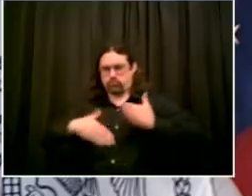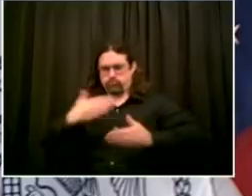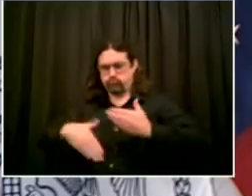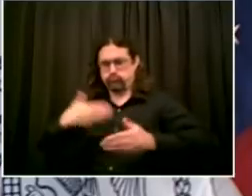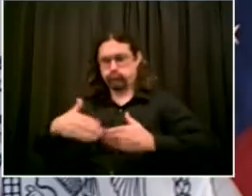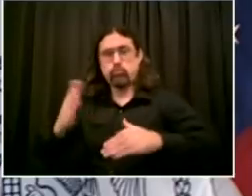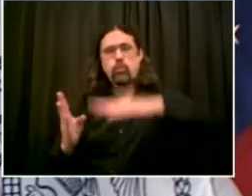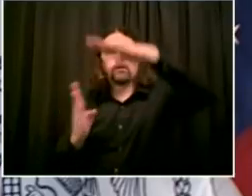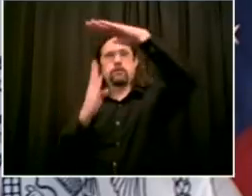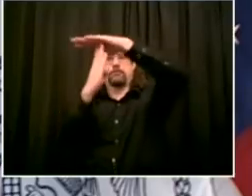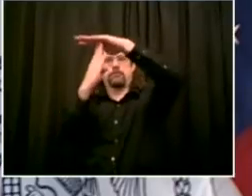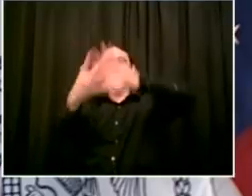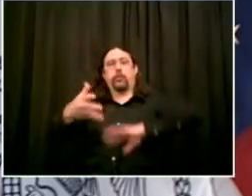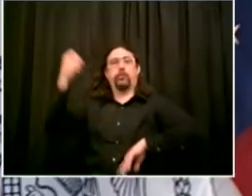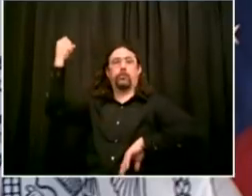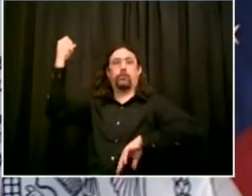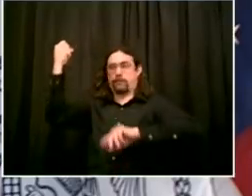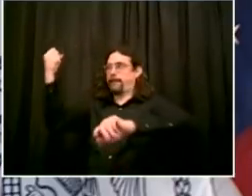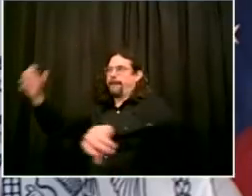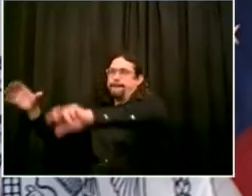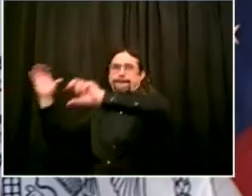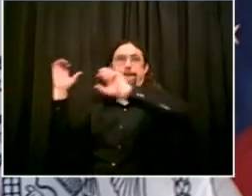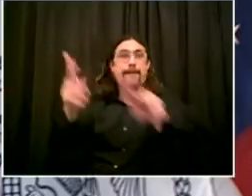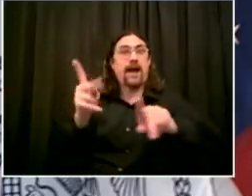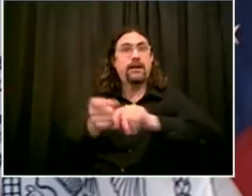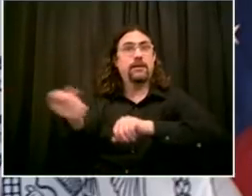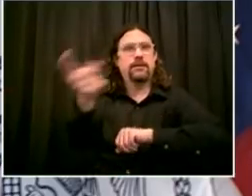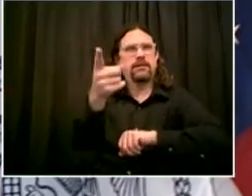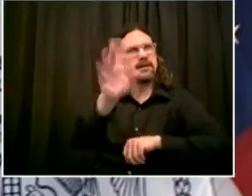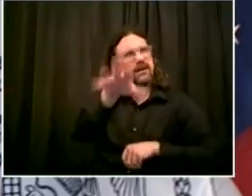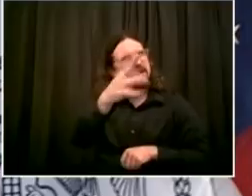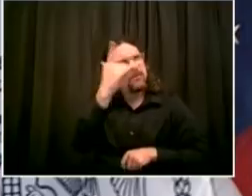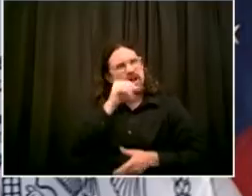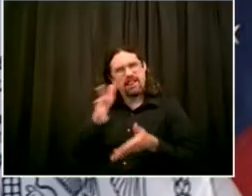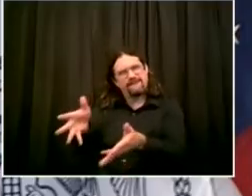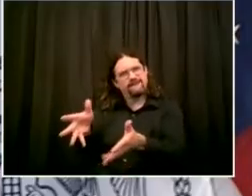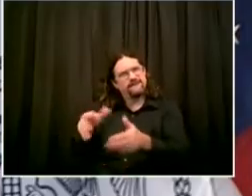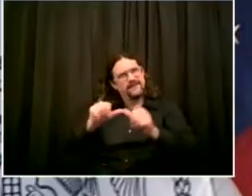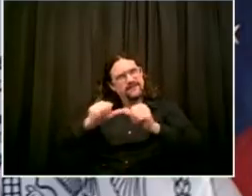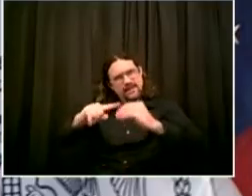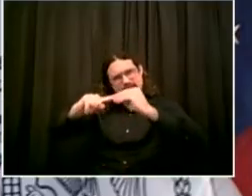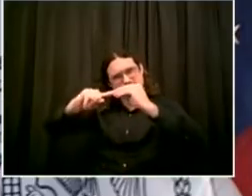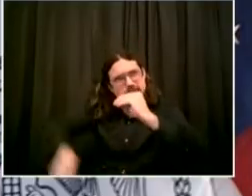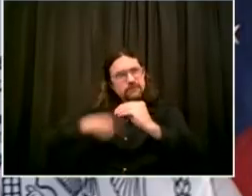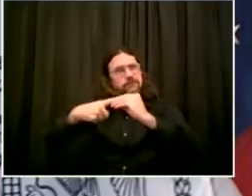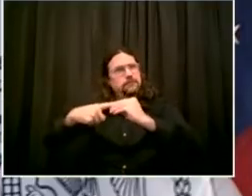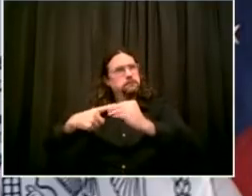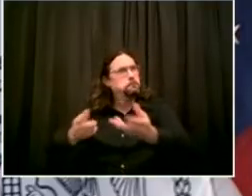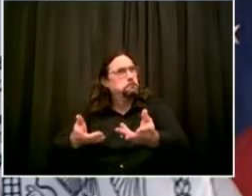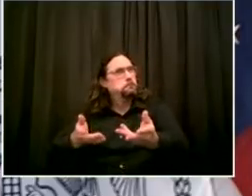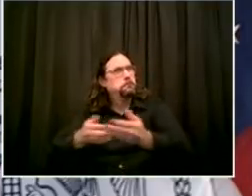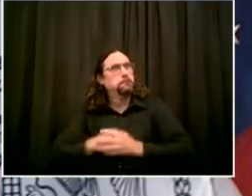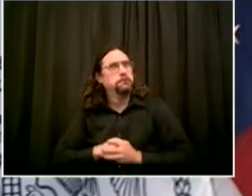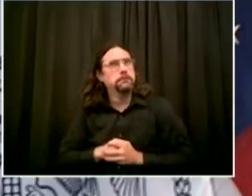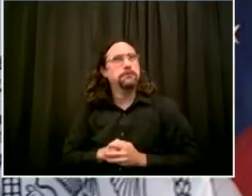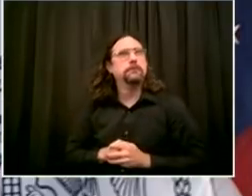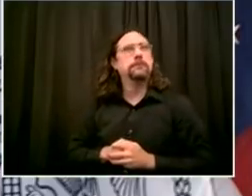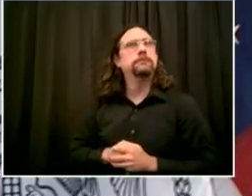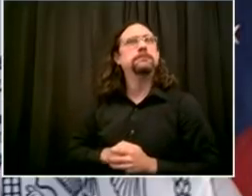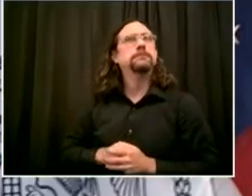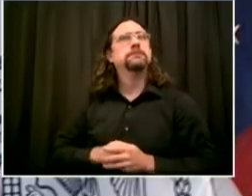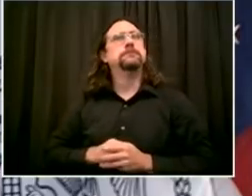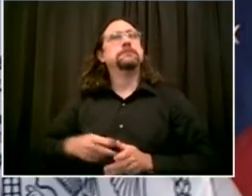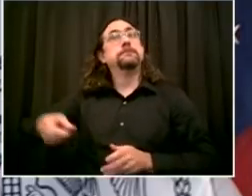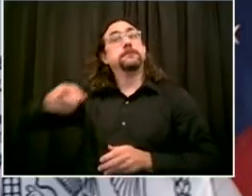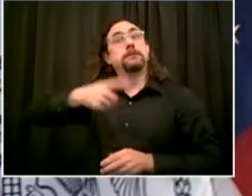started it to test it. It was an extraordinary success. Then we said we'll go to October 31st, which I think is clear in terms of whether you could